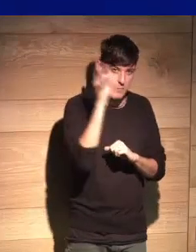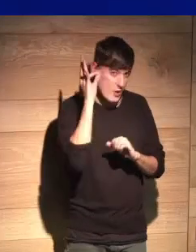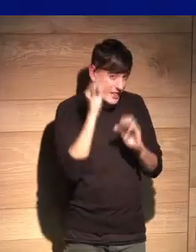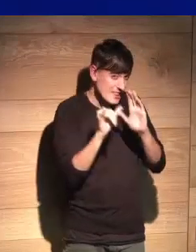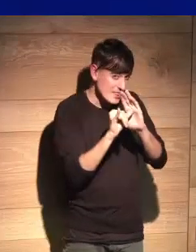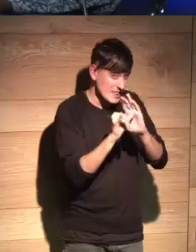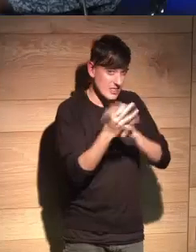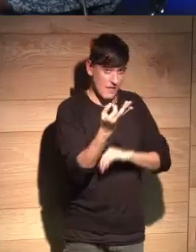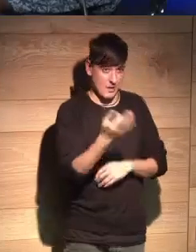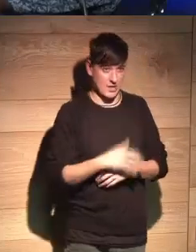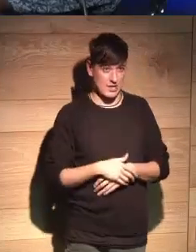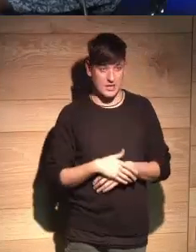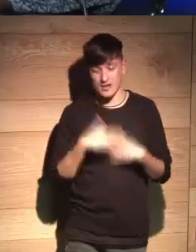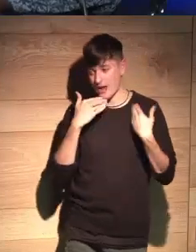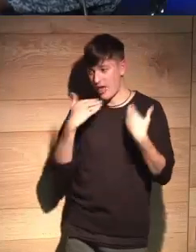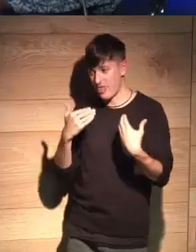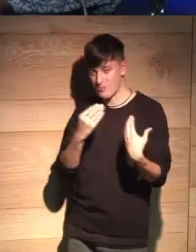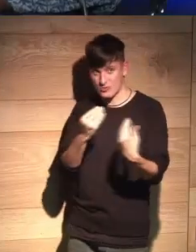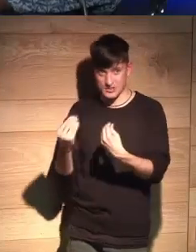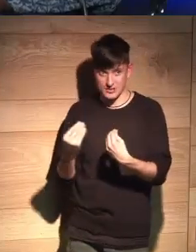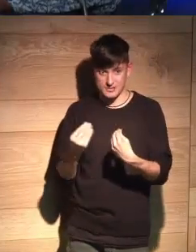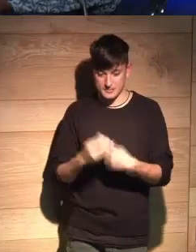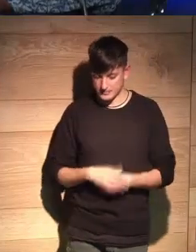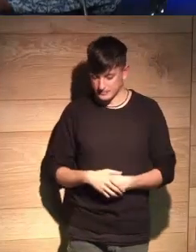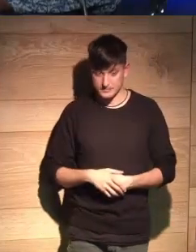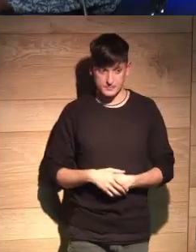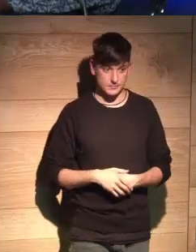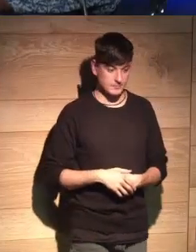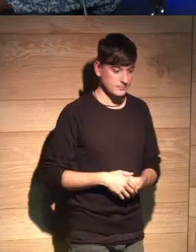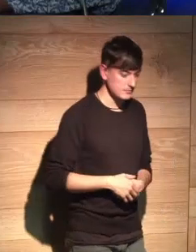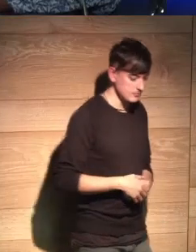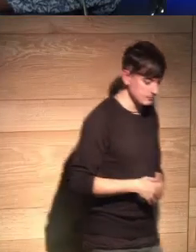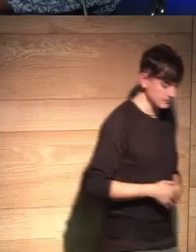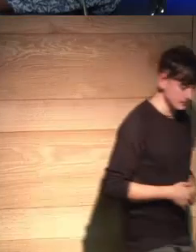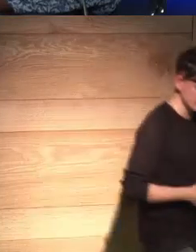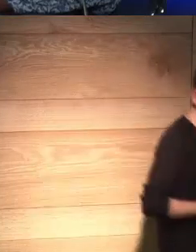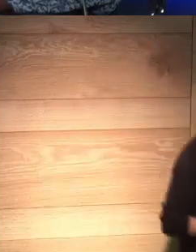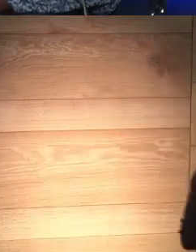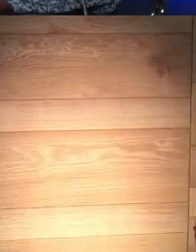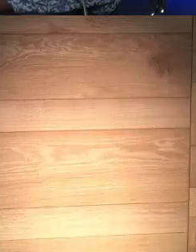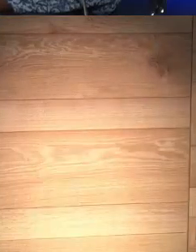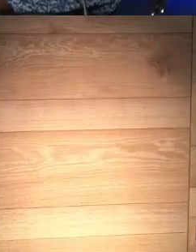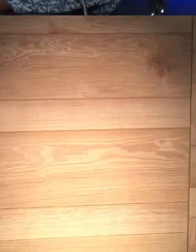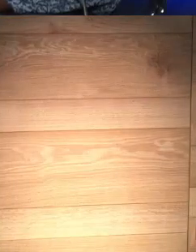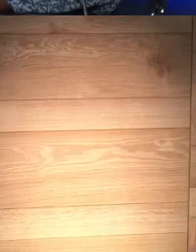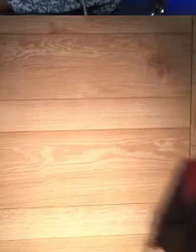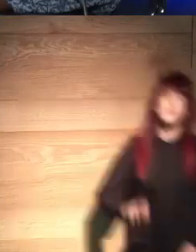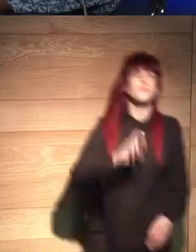but at least approach that percentage. Another way to achieve what you